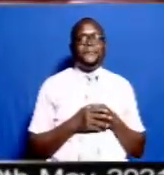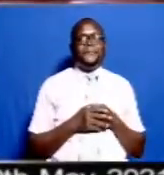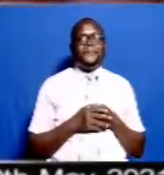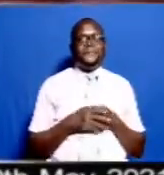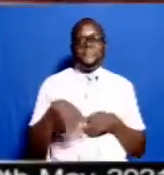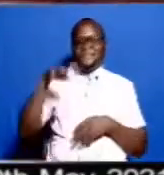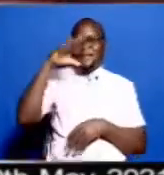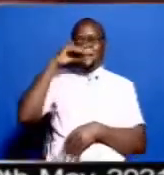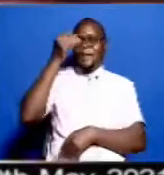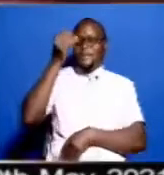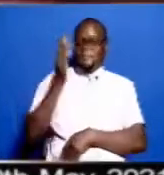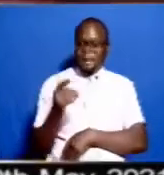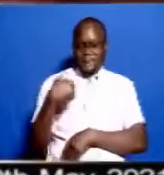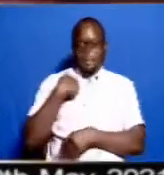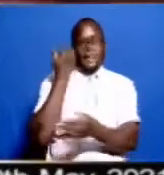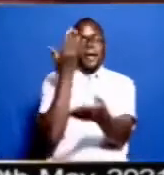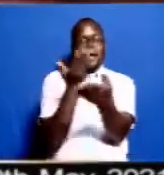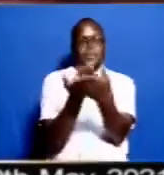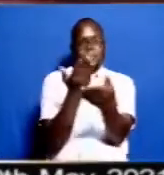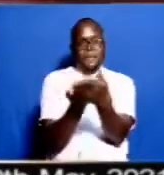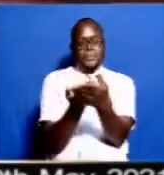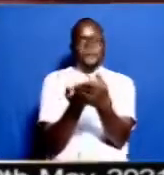Madam Speaker, I beg to move